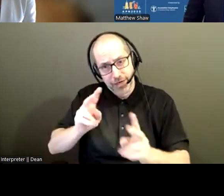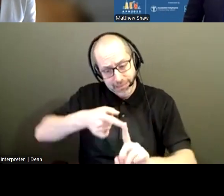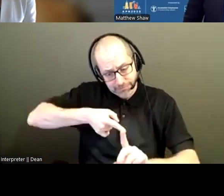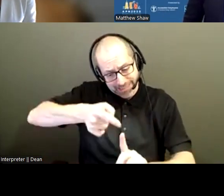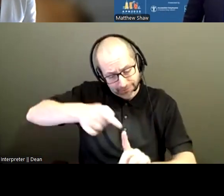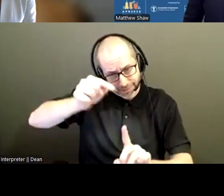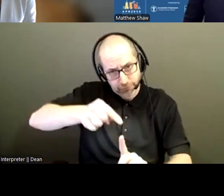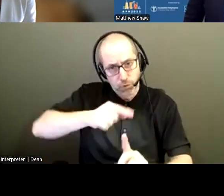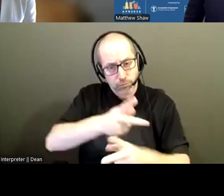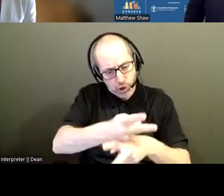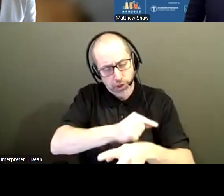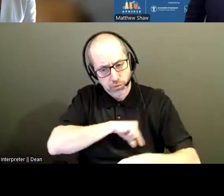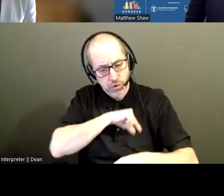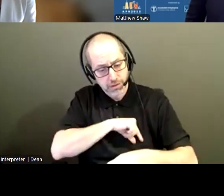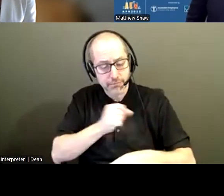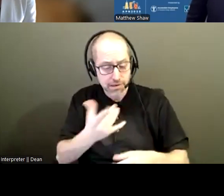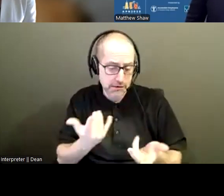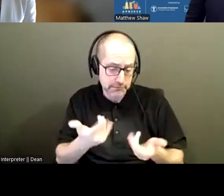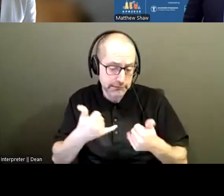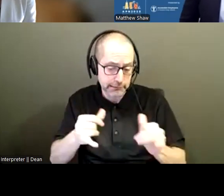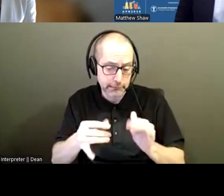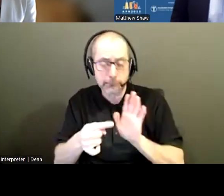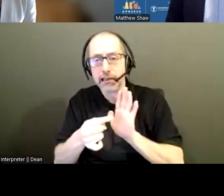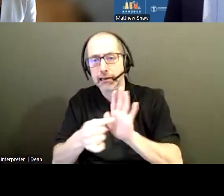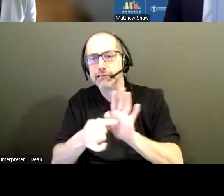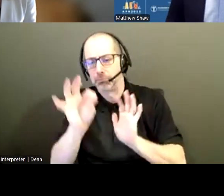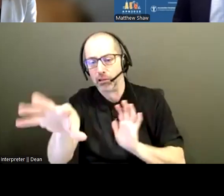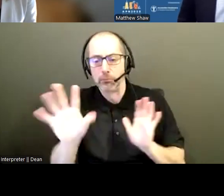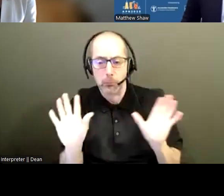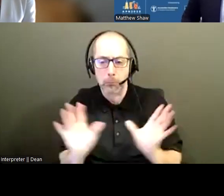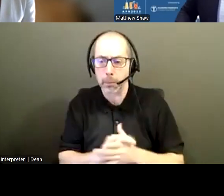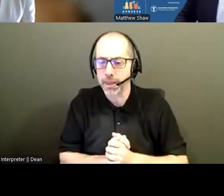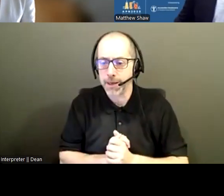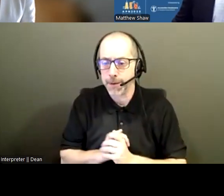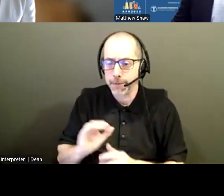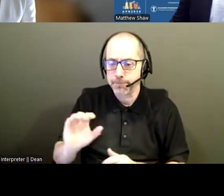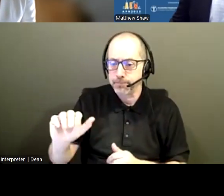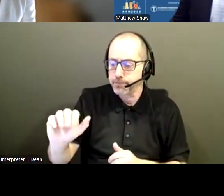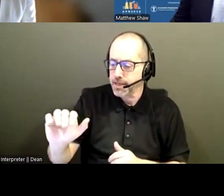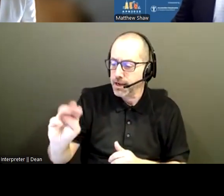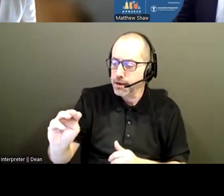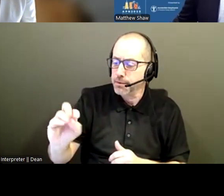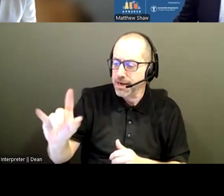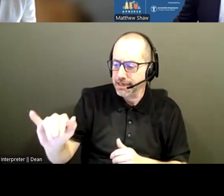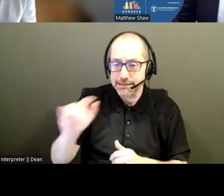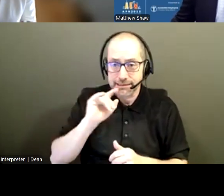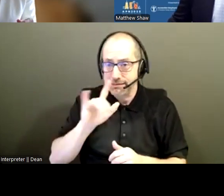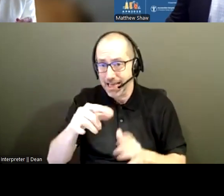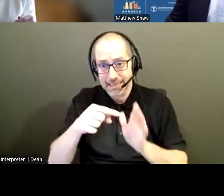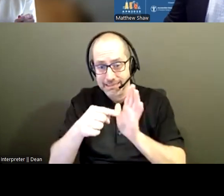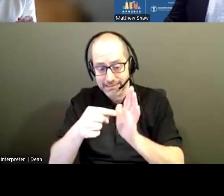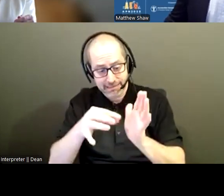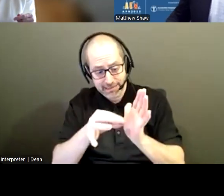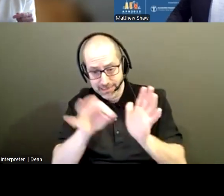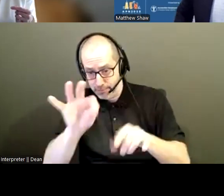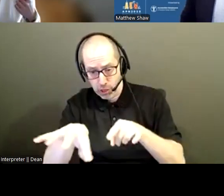nonetheless of what we've done in the past. I think your example perfectly highlights what I was going to say, which is you